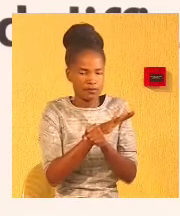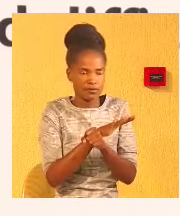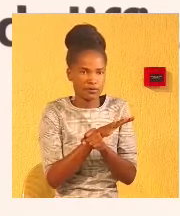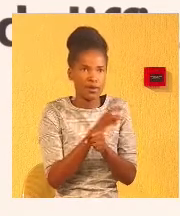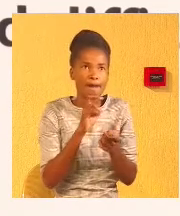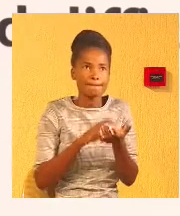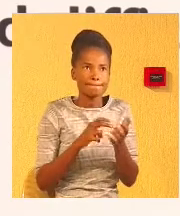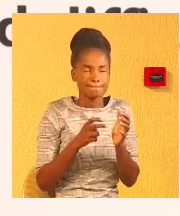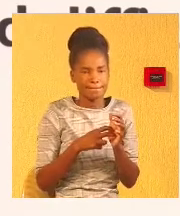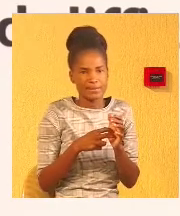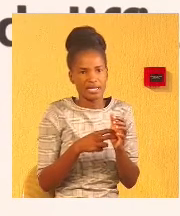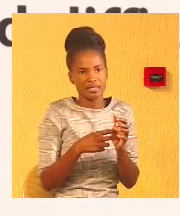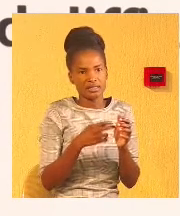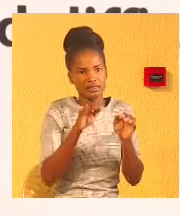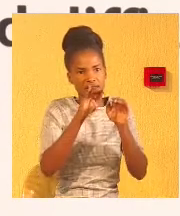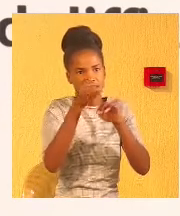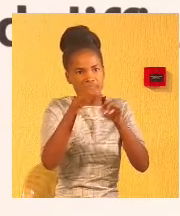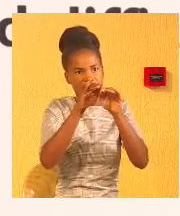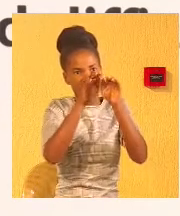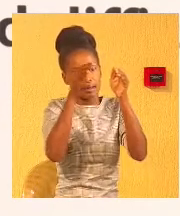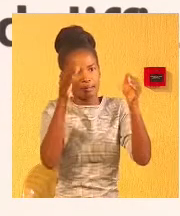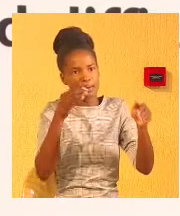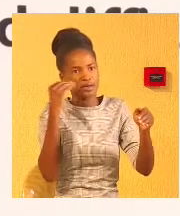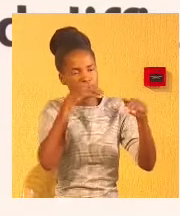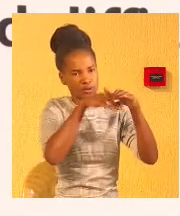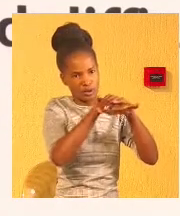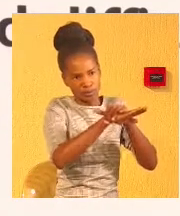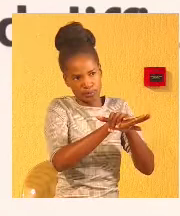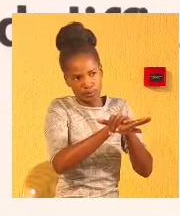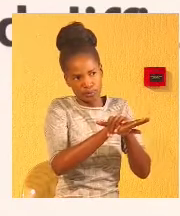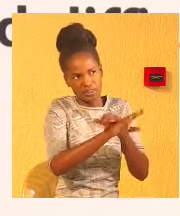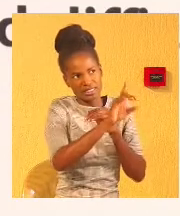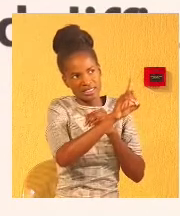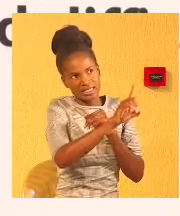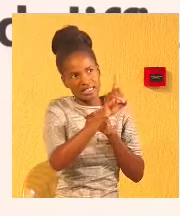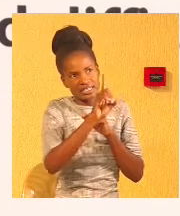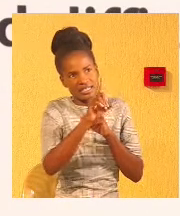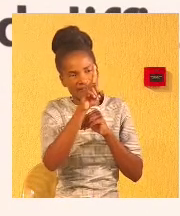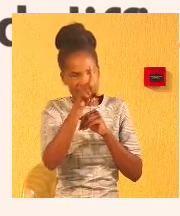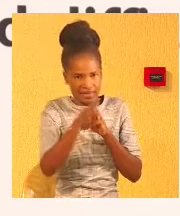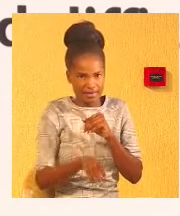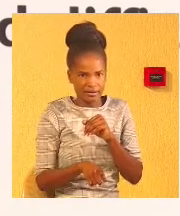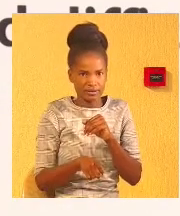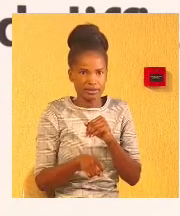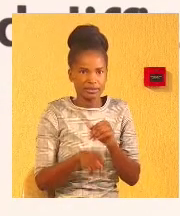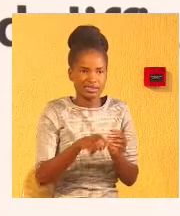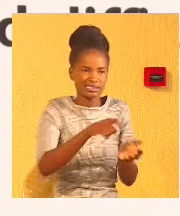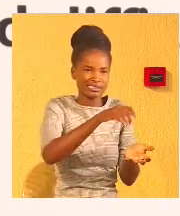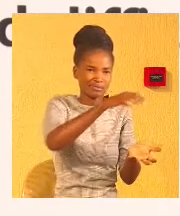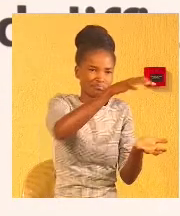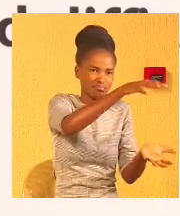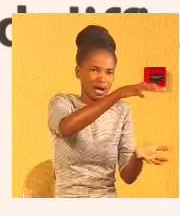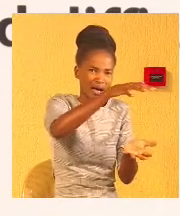had a capacity of about 11,000 tons